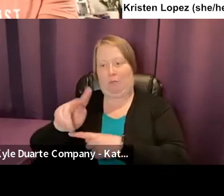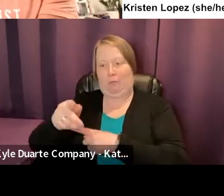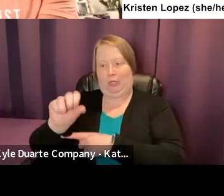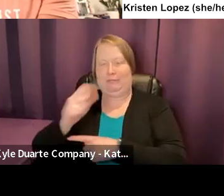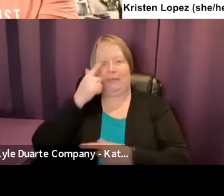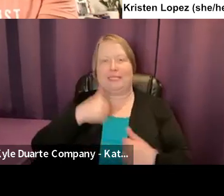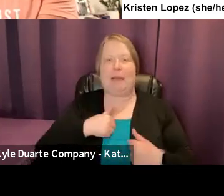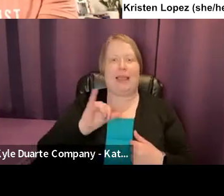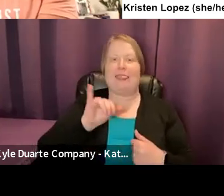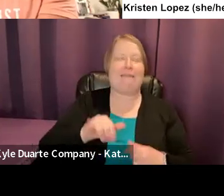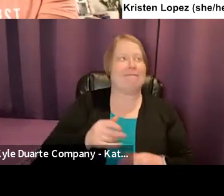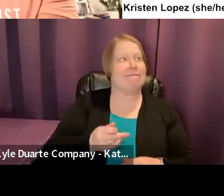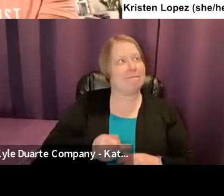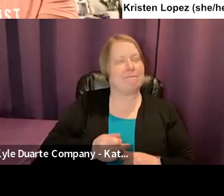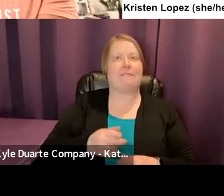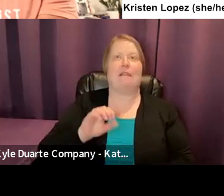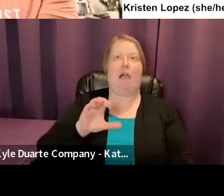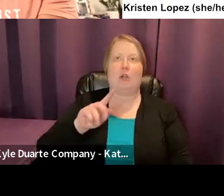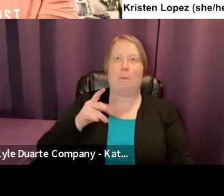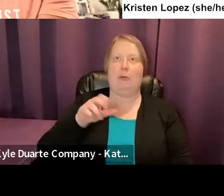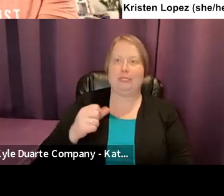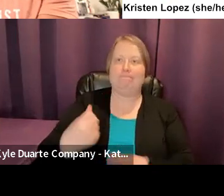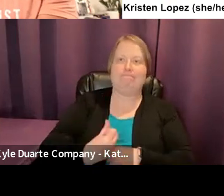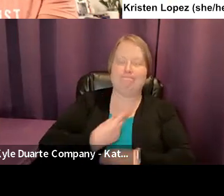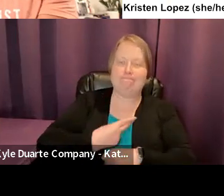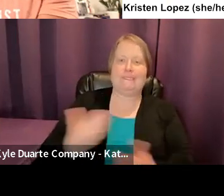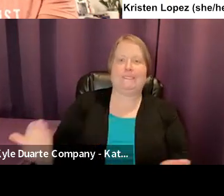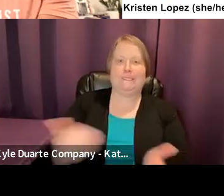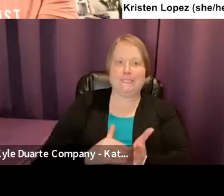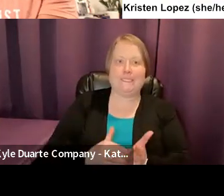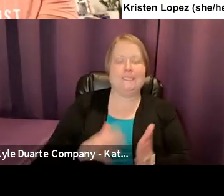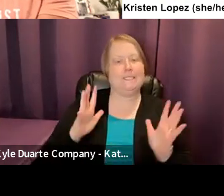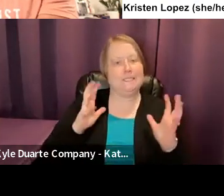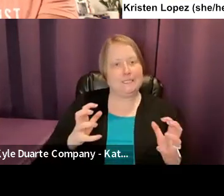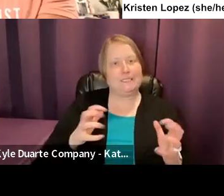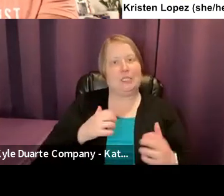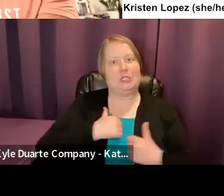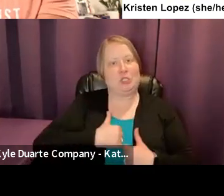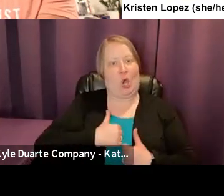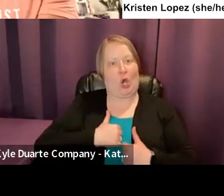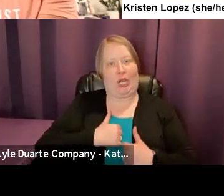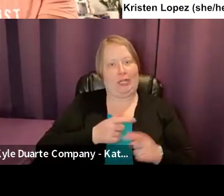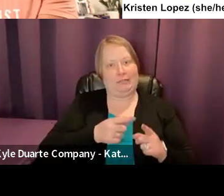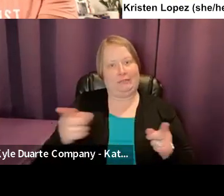that an octopus bested us again. So sorry to anybody who liked my octopus